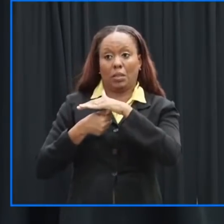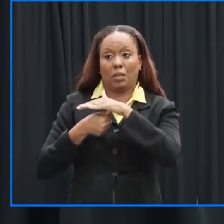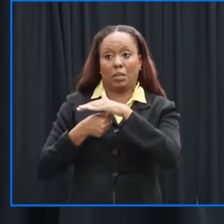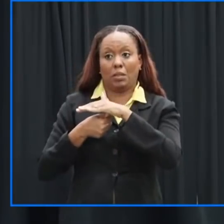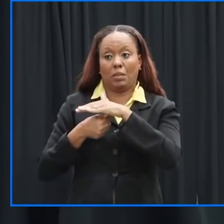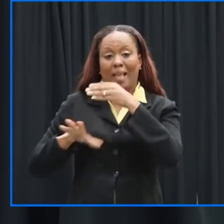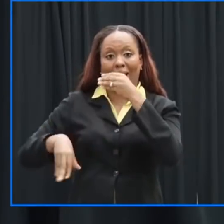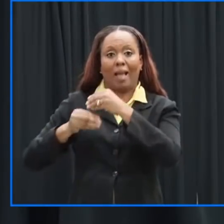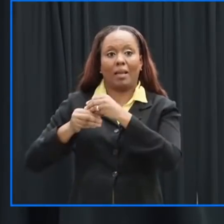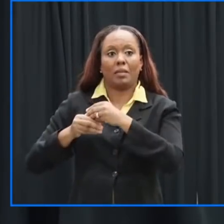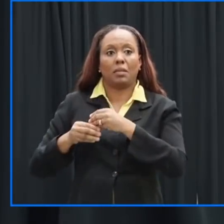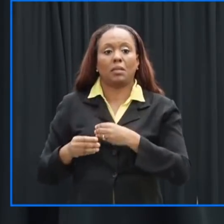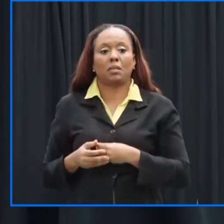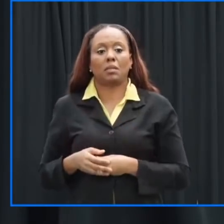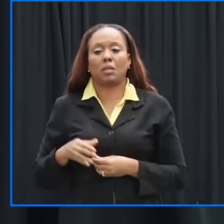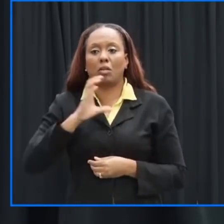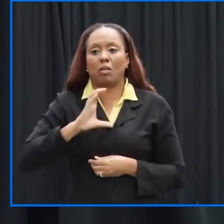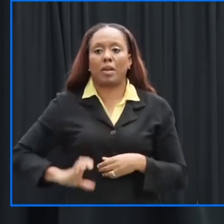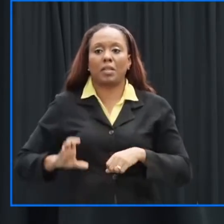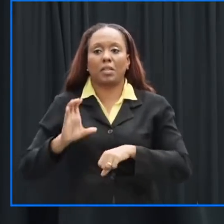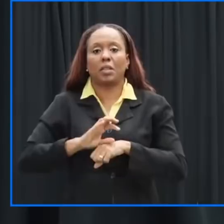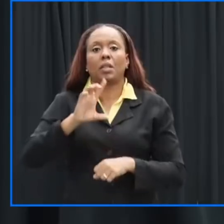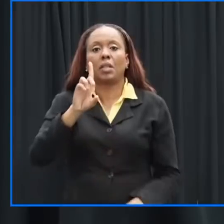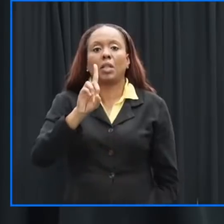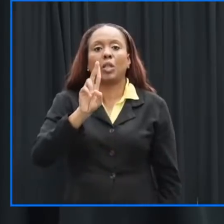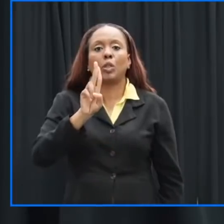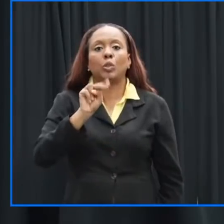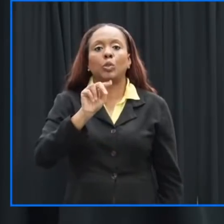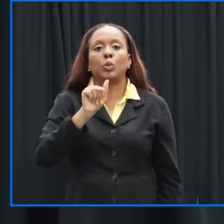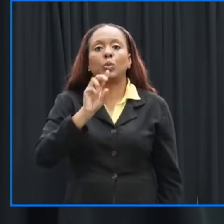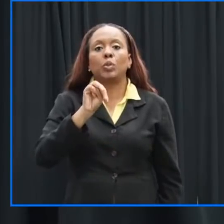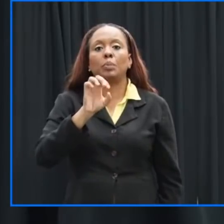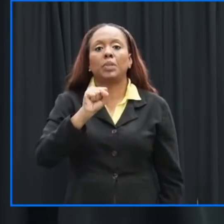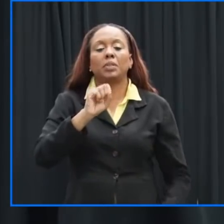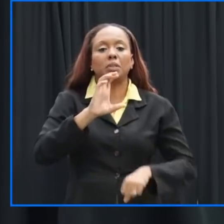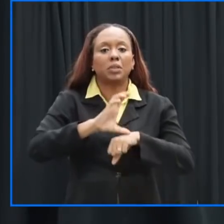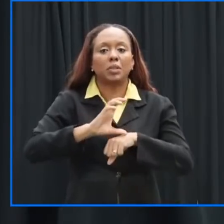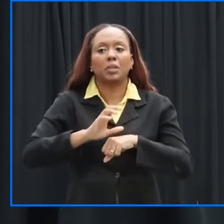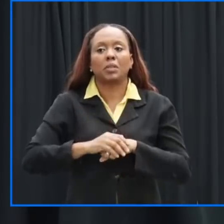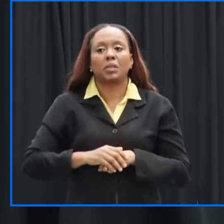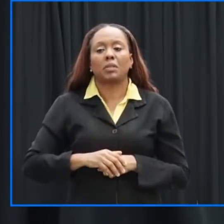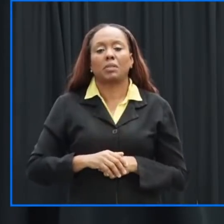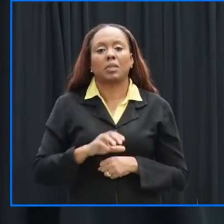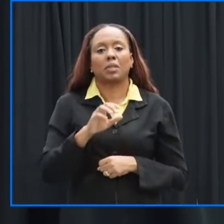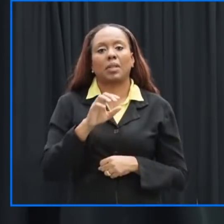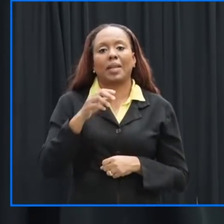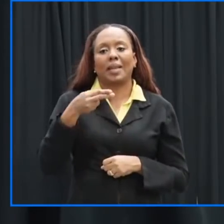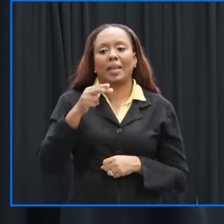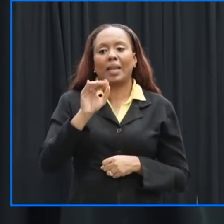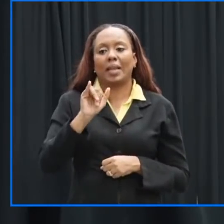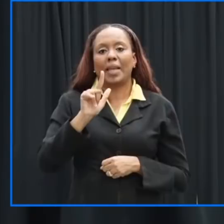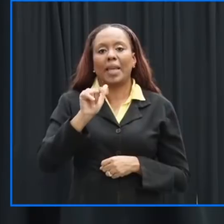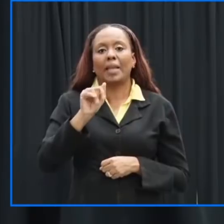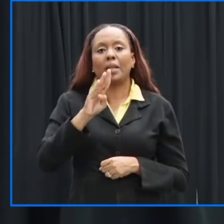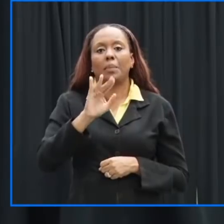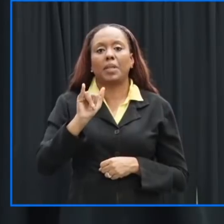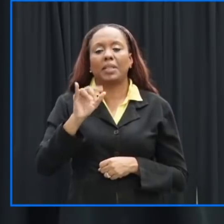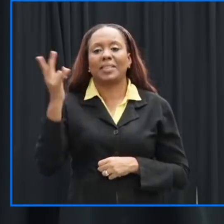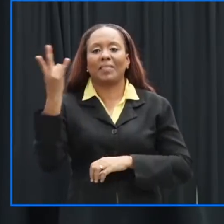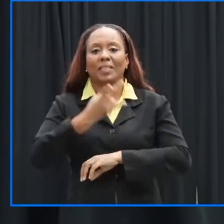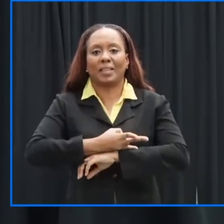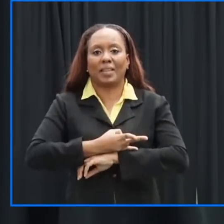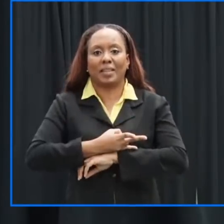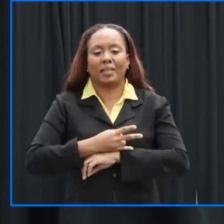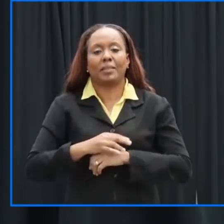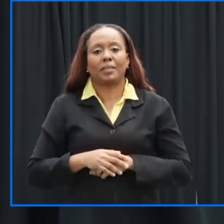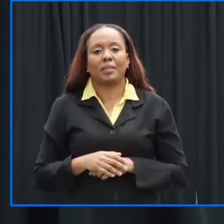since last year, we have in Christchurch, Dunamis Outreach Ministries, in St. Andrew, Hillaby Seventh-day Adventist